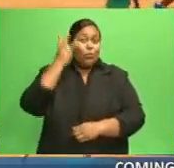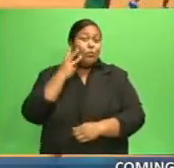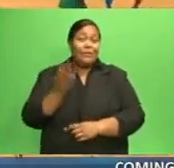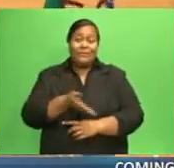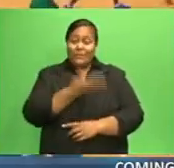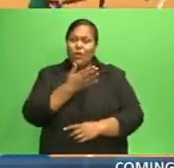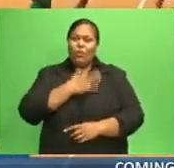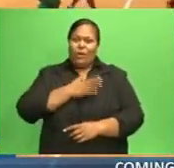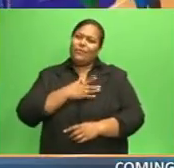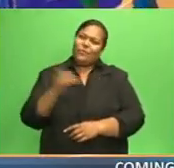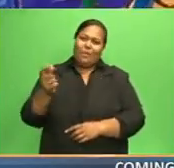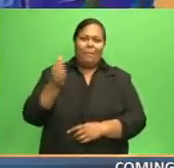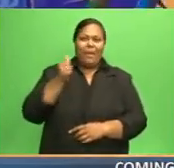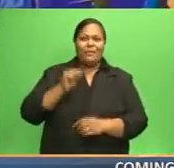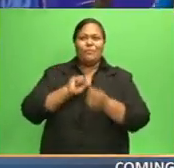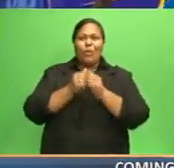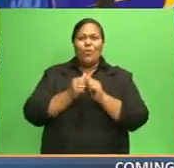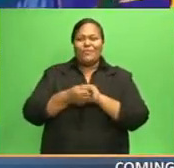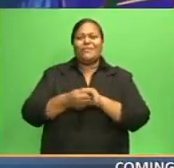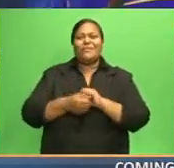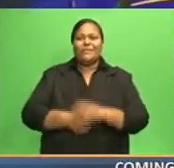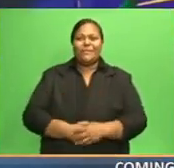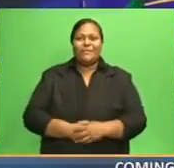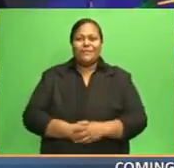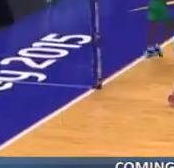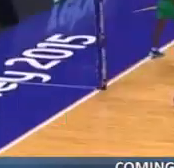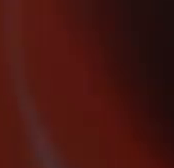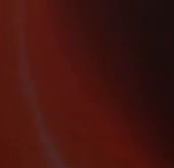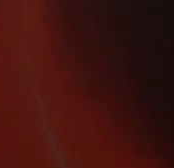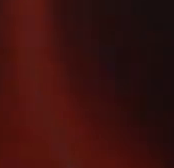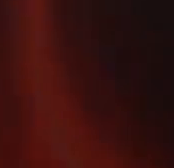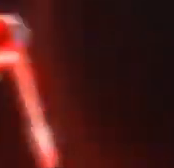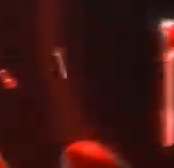make a comeback. Details after the break.